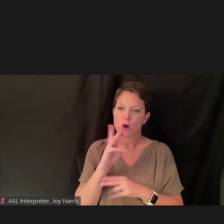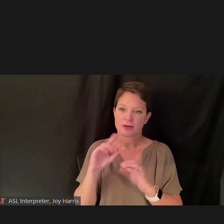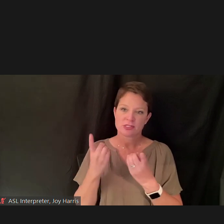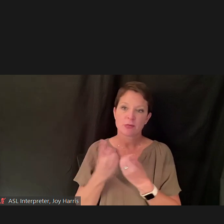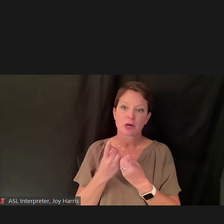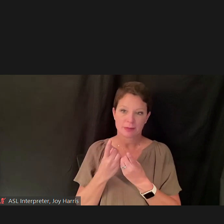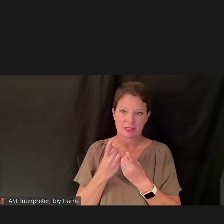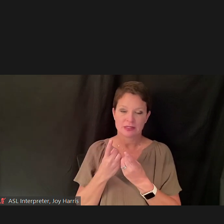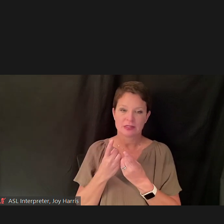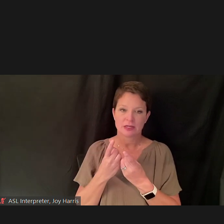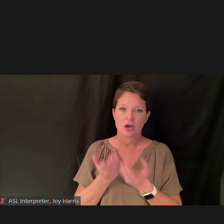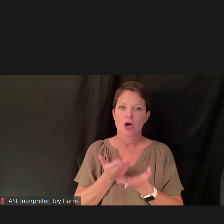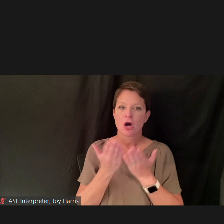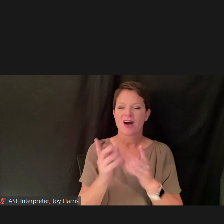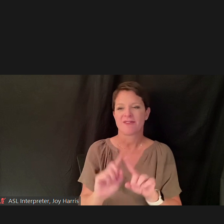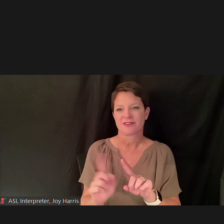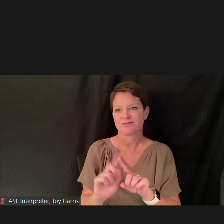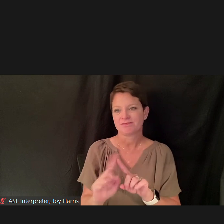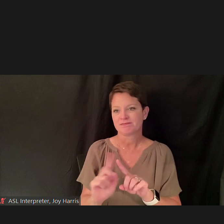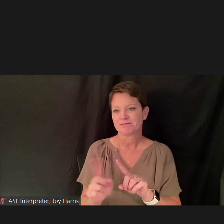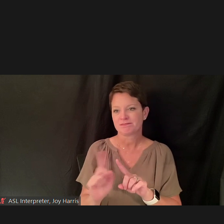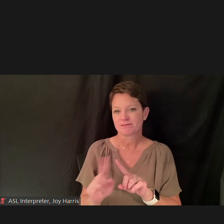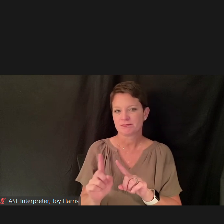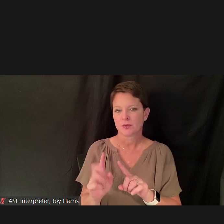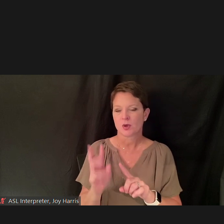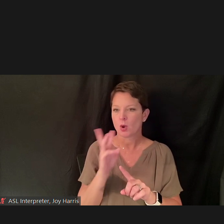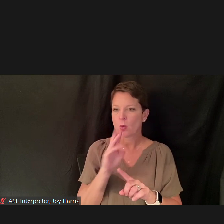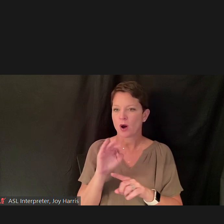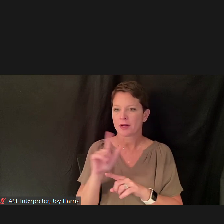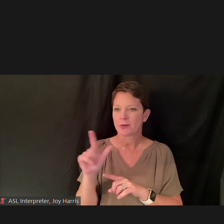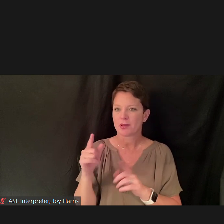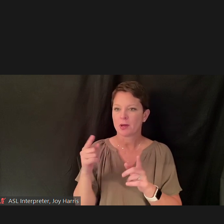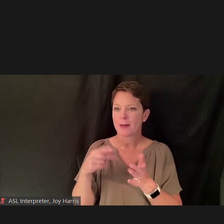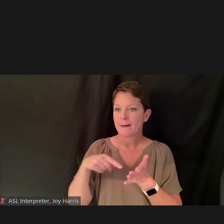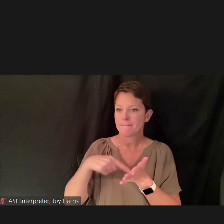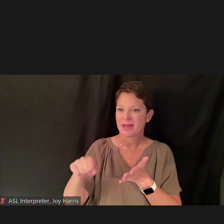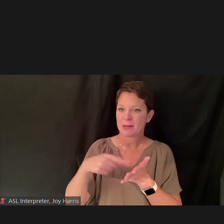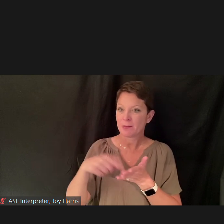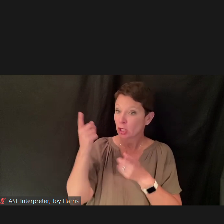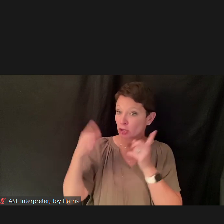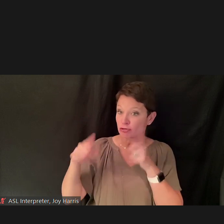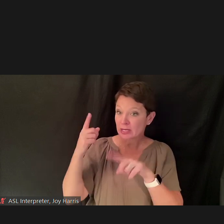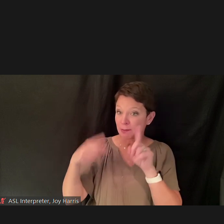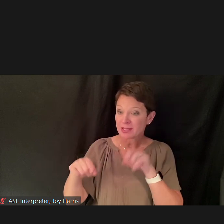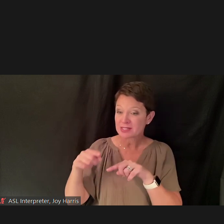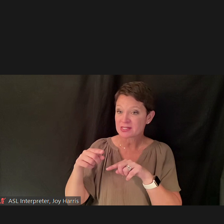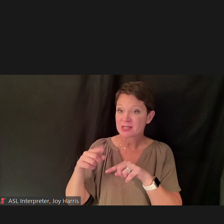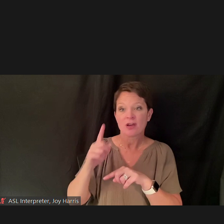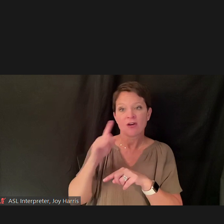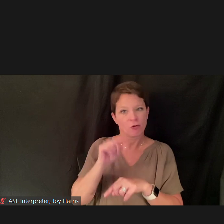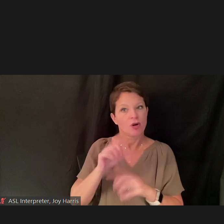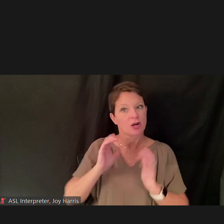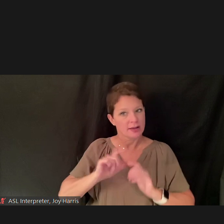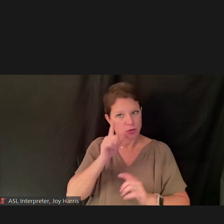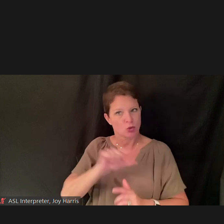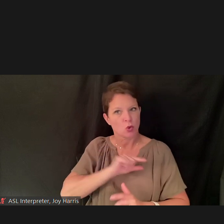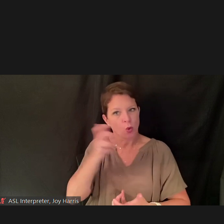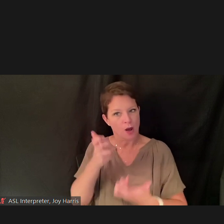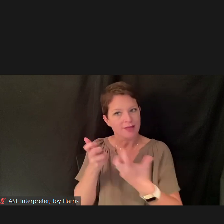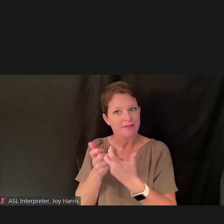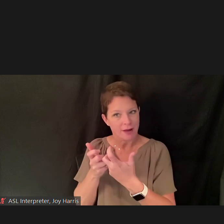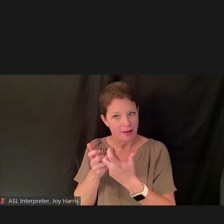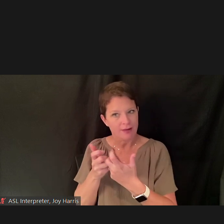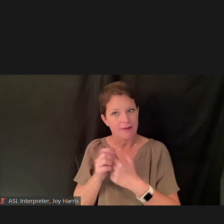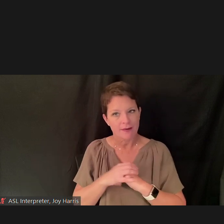Department en offer a number el of water Departamento bill de payment agreements for Aguas, qualifying acuerdos de customers. pago